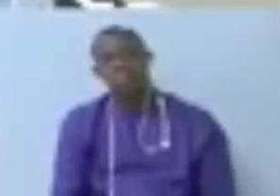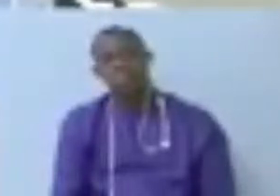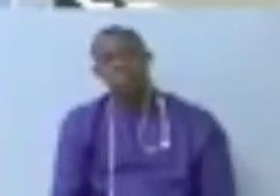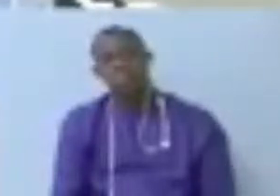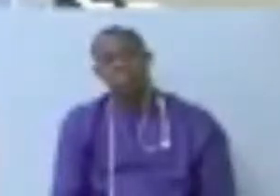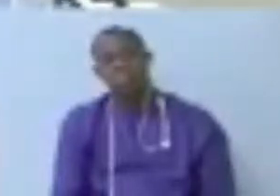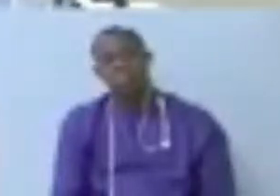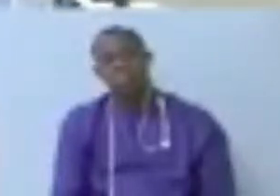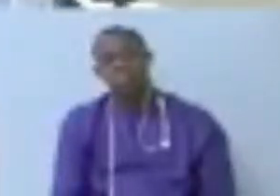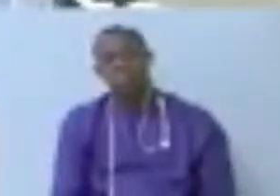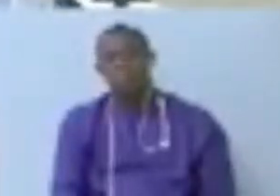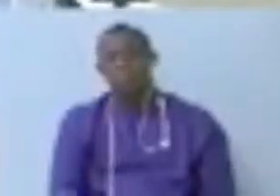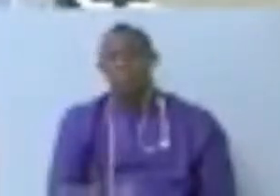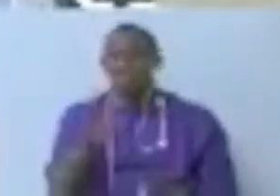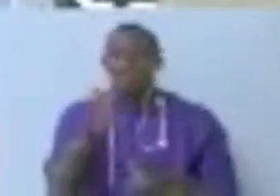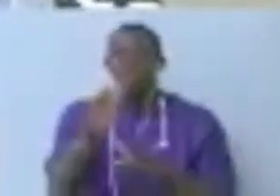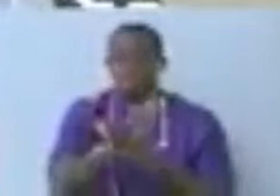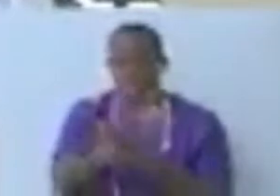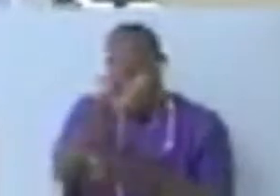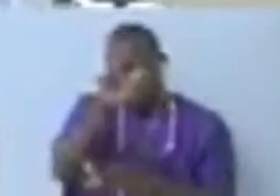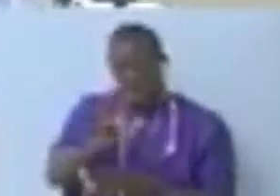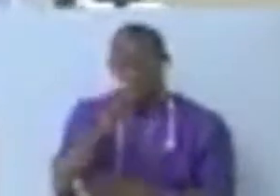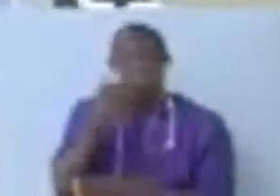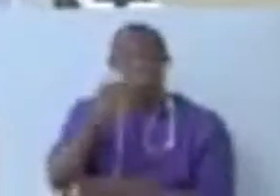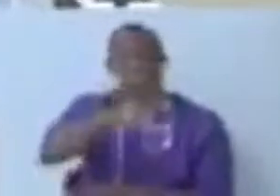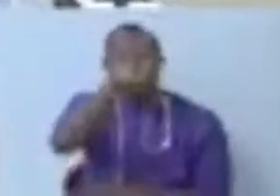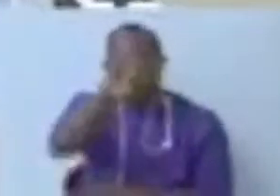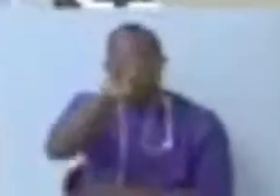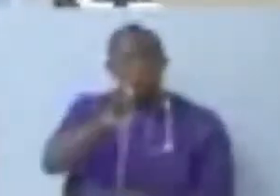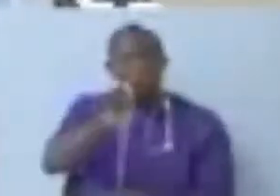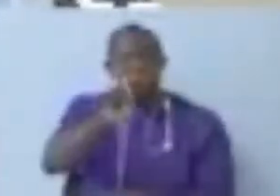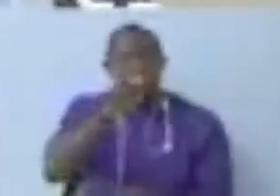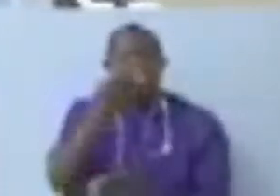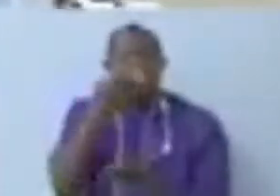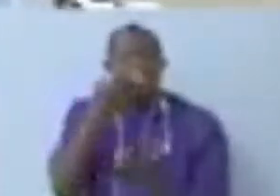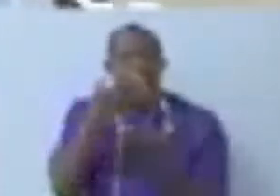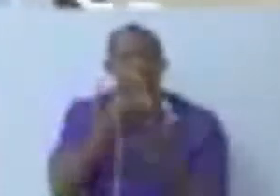He was asked, could you kindly call the names again, please?